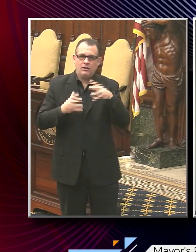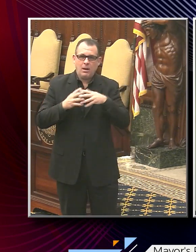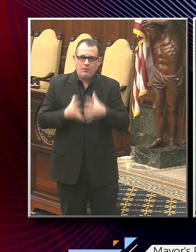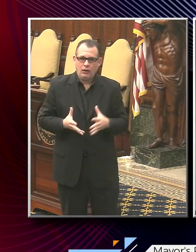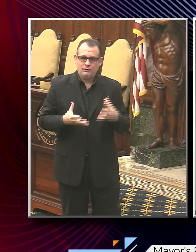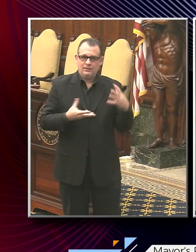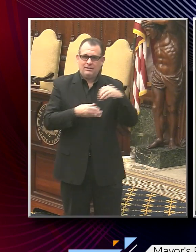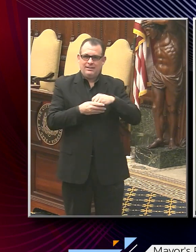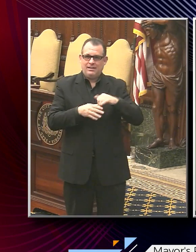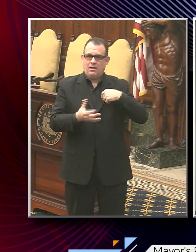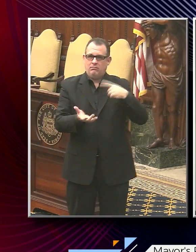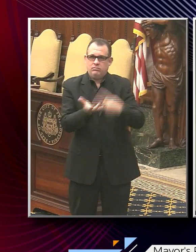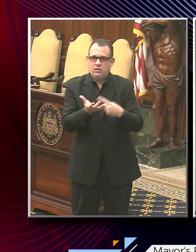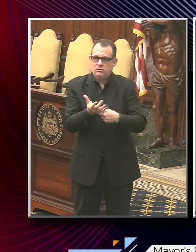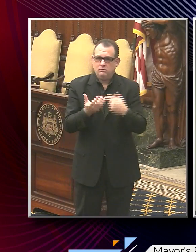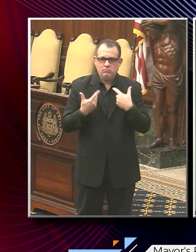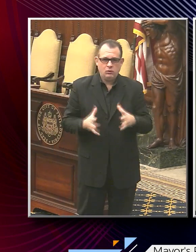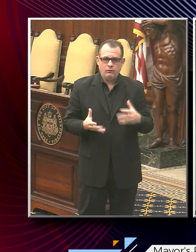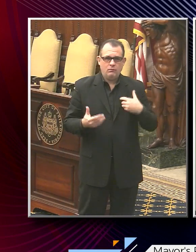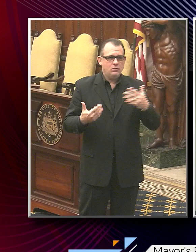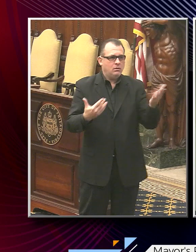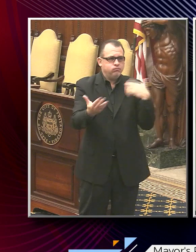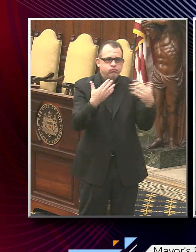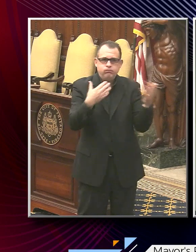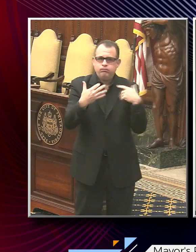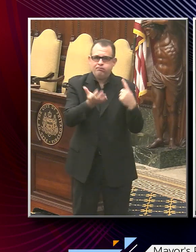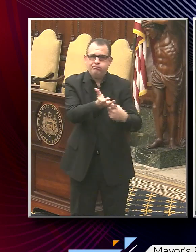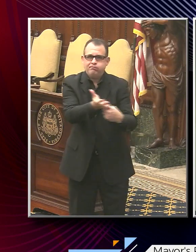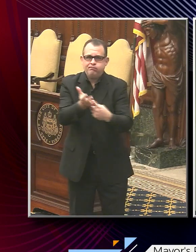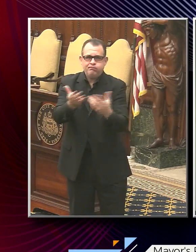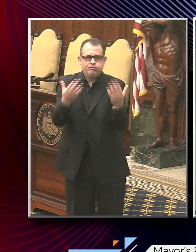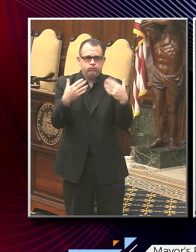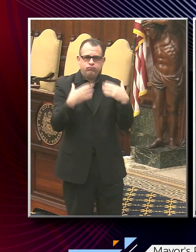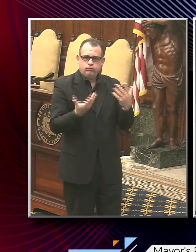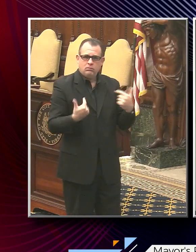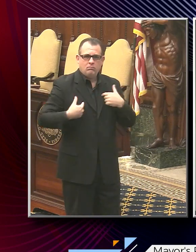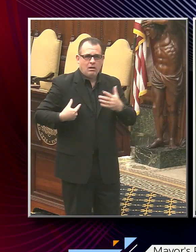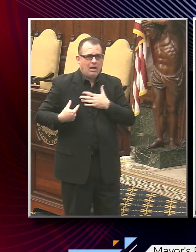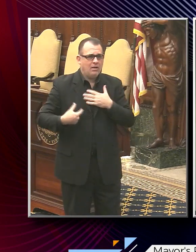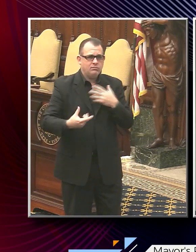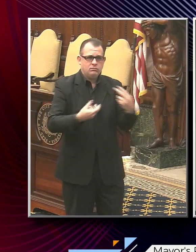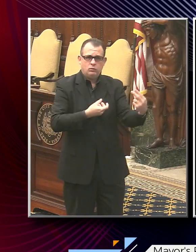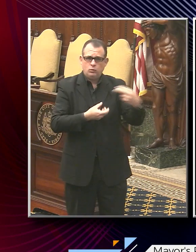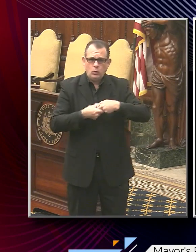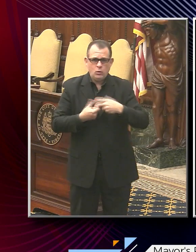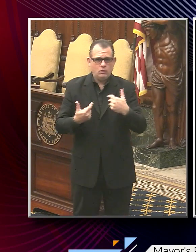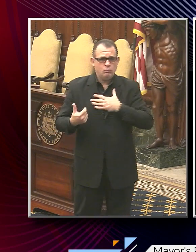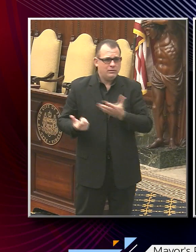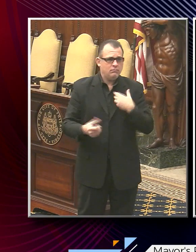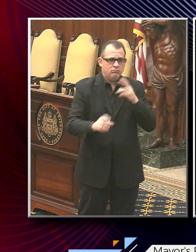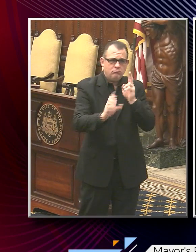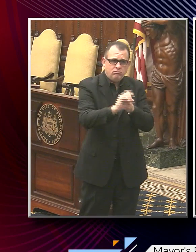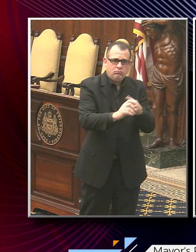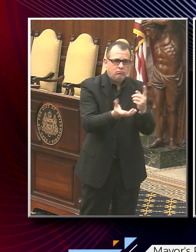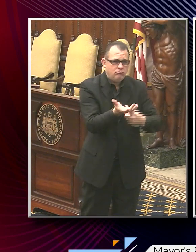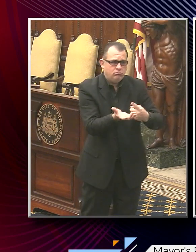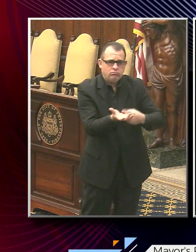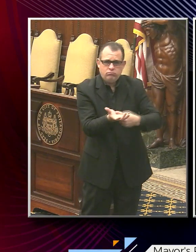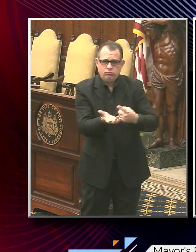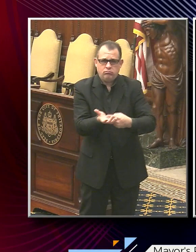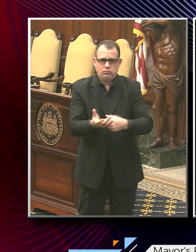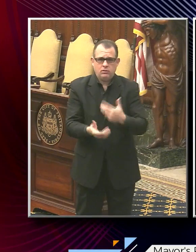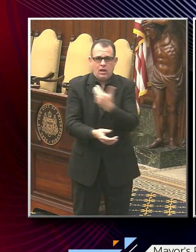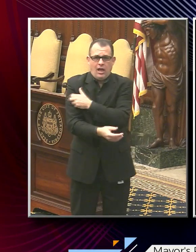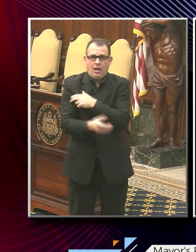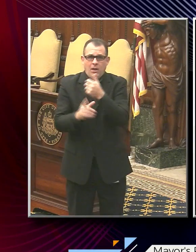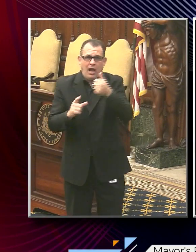discussion in the African-American community as we can around this. And I'm happy to participate in that. Would you also bring the hospital administrators?